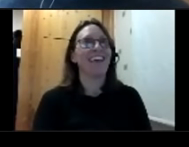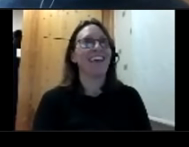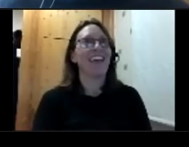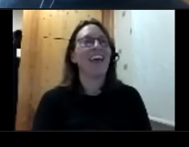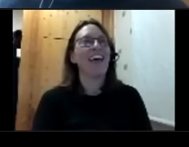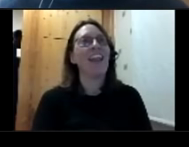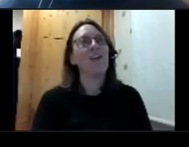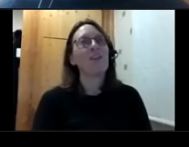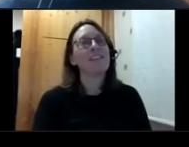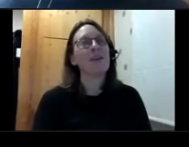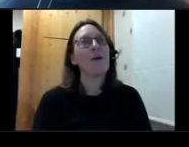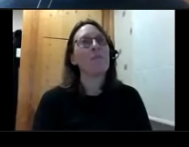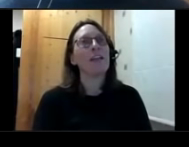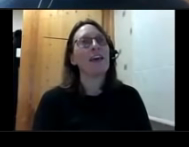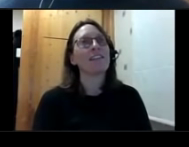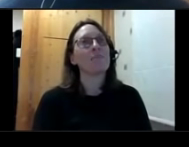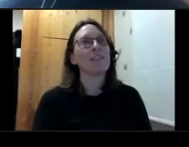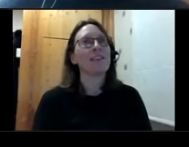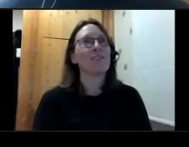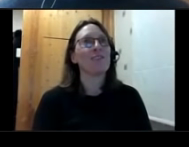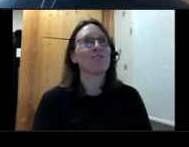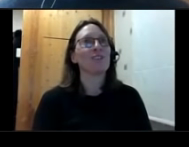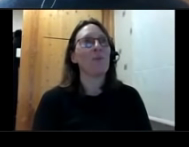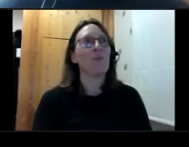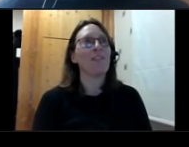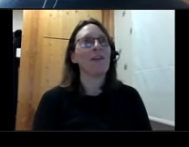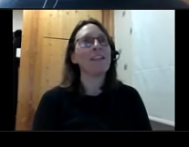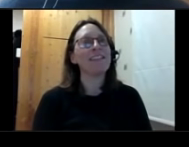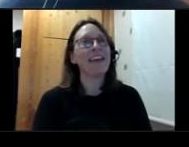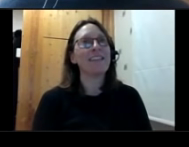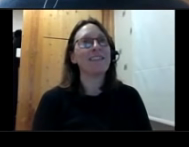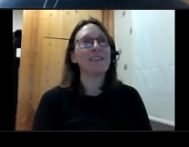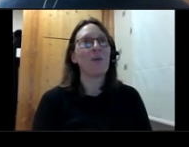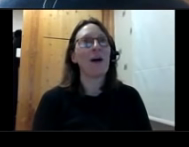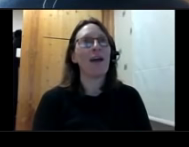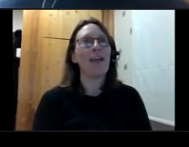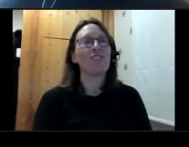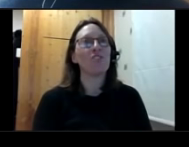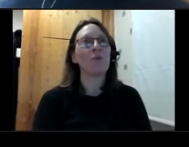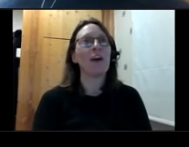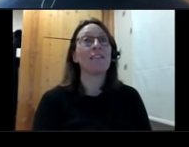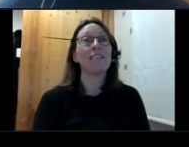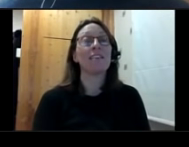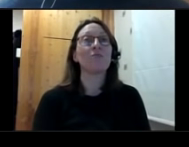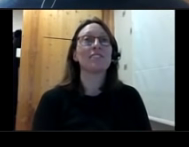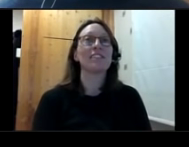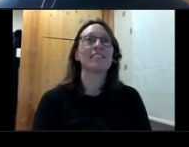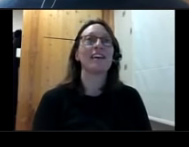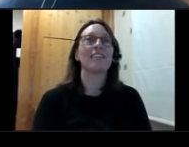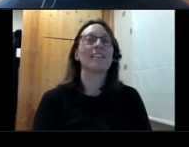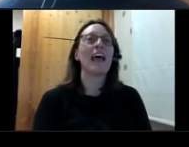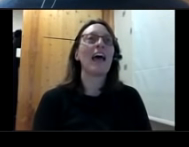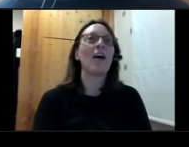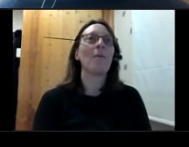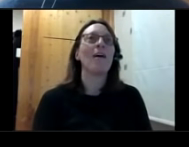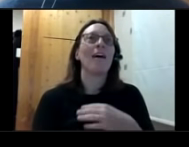AbilityNet? Hello, yes, so I'm an accessibility consultant with AbilityNet, so I do testing, auditing